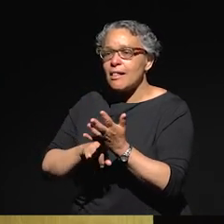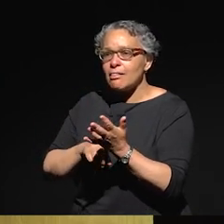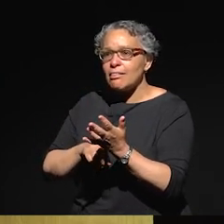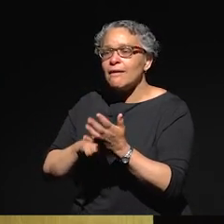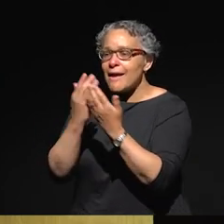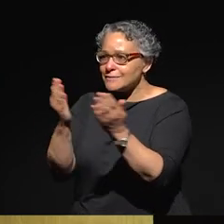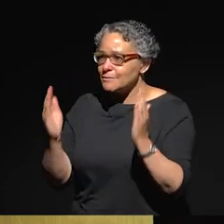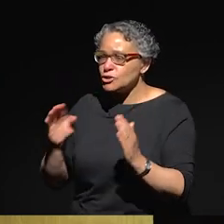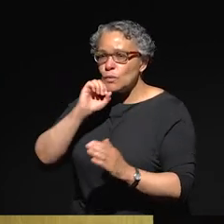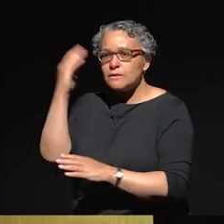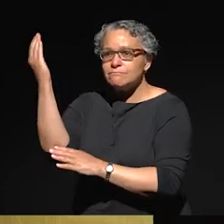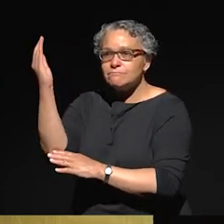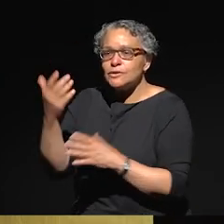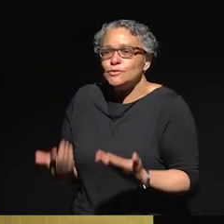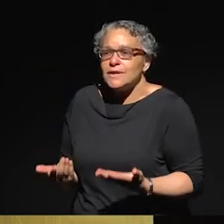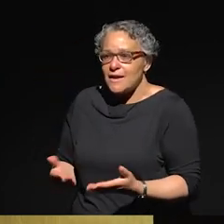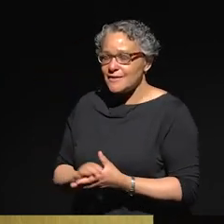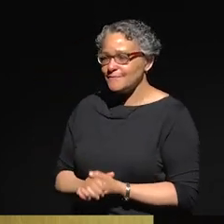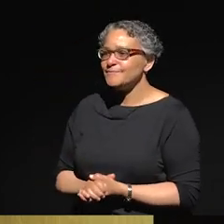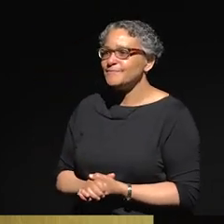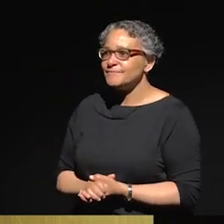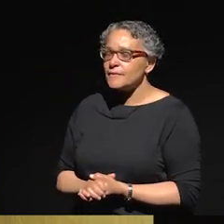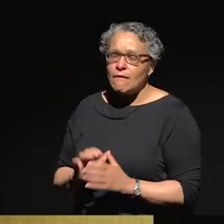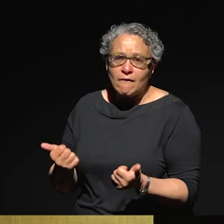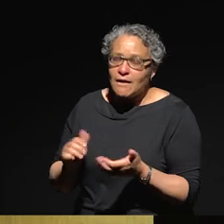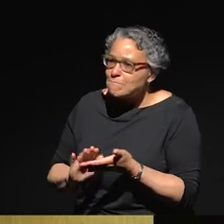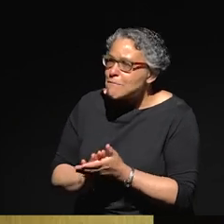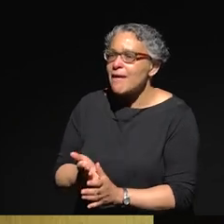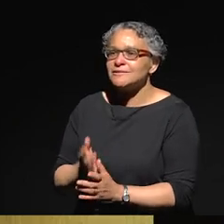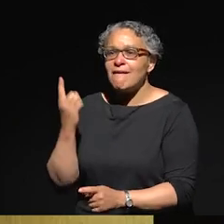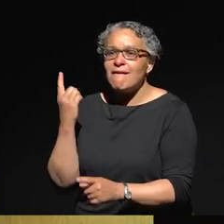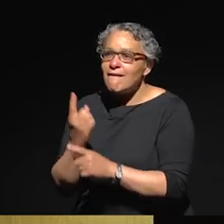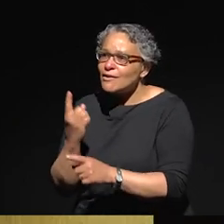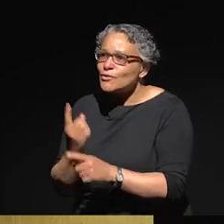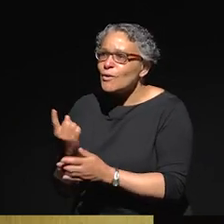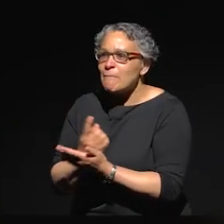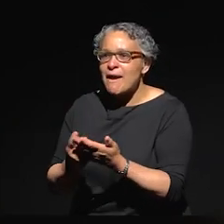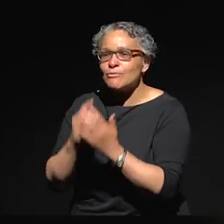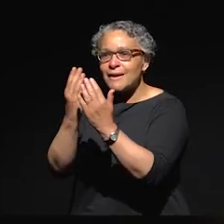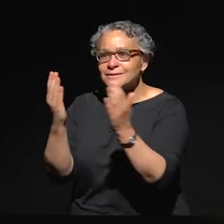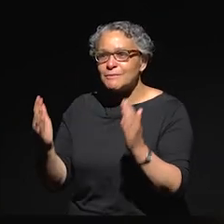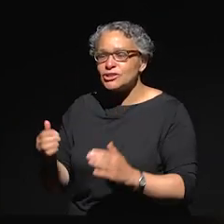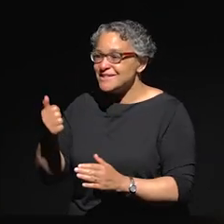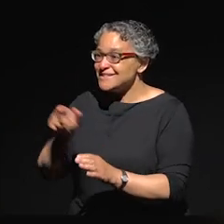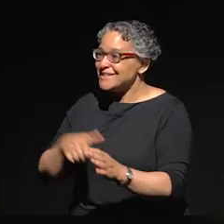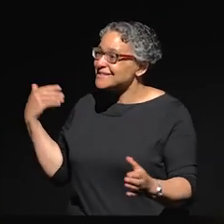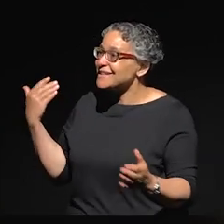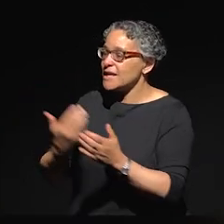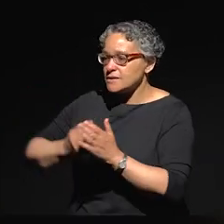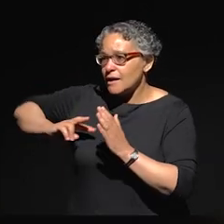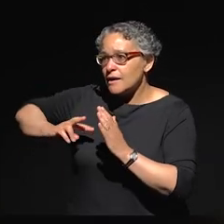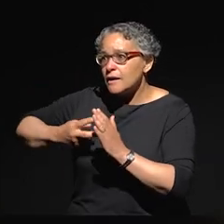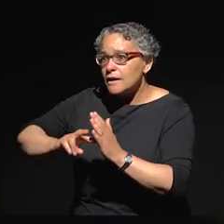speaking about today. It's a great pleasure to talk about this exhibition. It's been 6 years in the making,